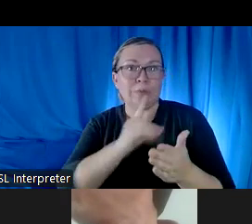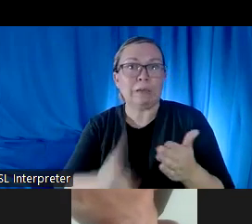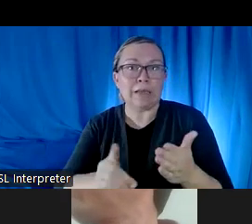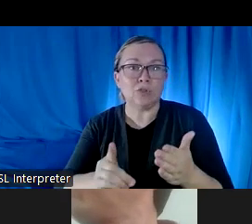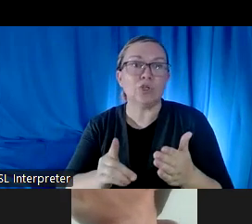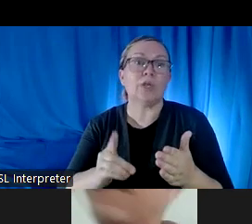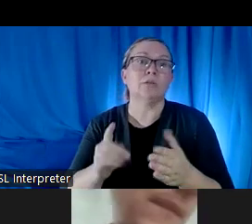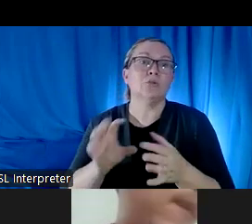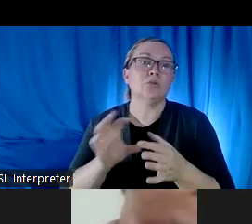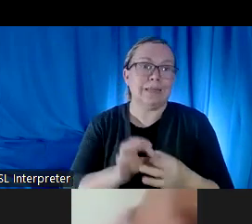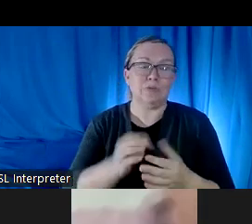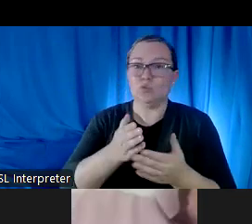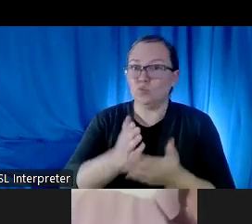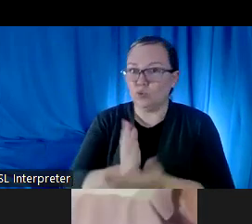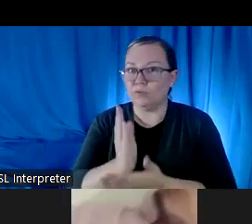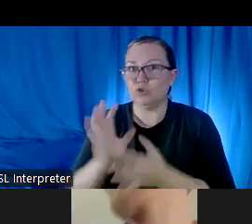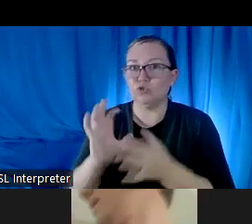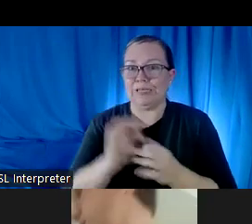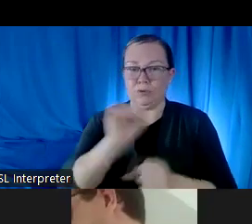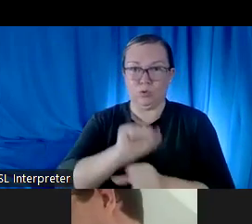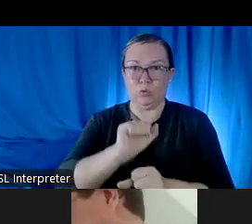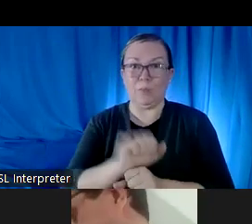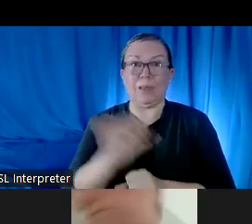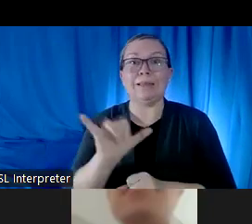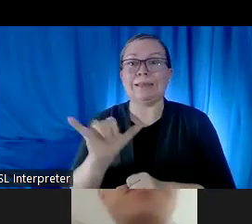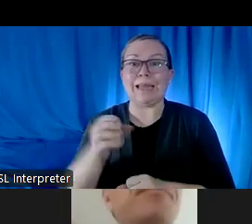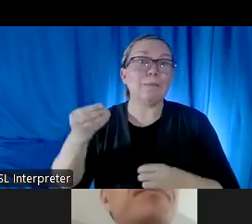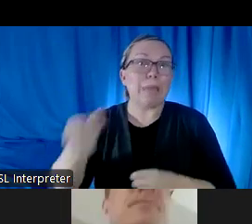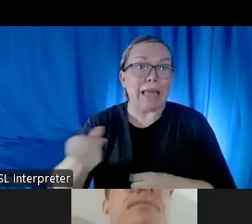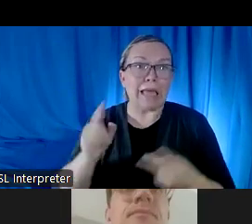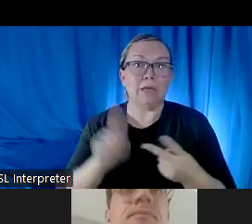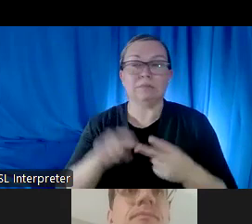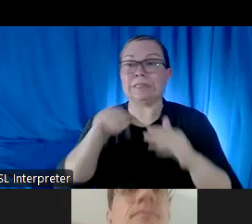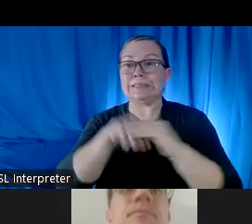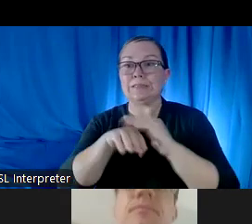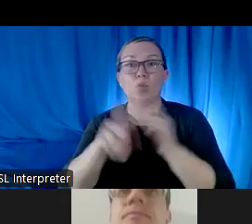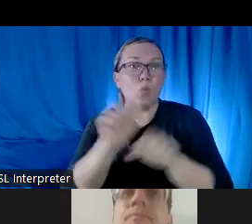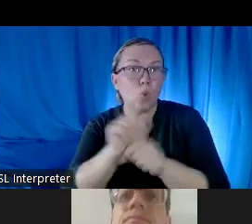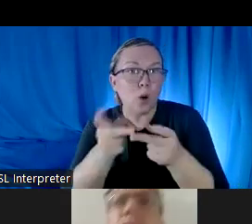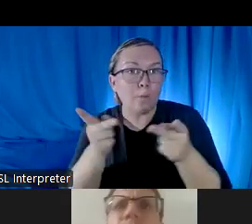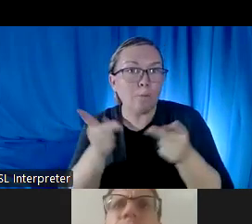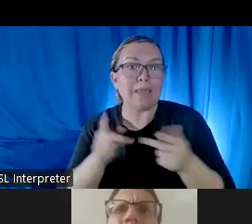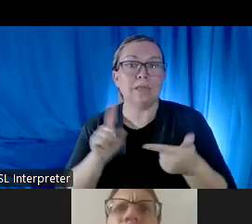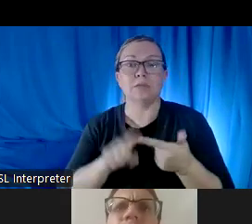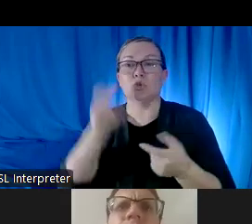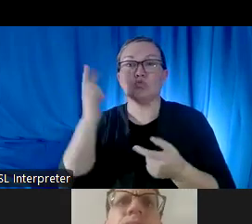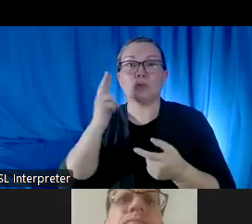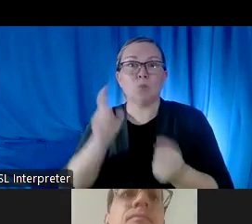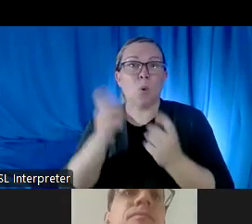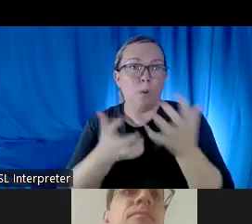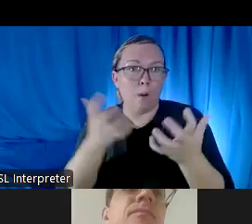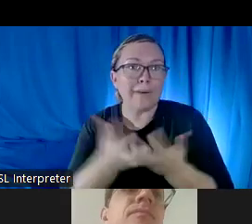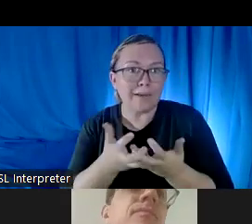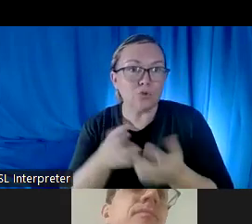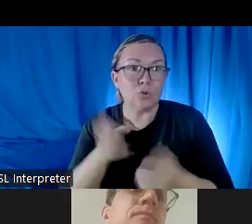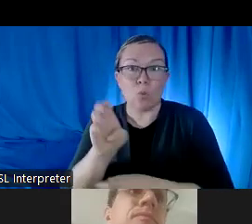conditions, privileges of employment. This includes such things as pay, an accessible workplace, and reasonable accommodations. Note that BOLI